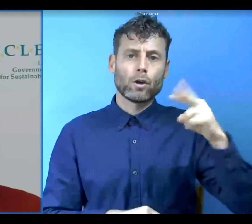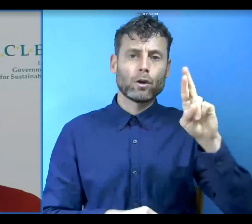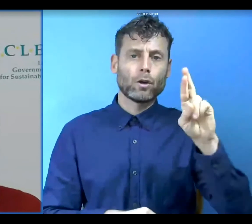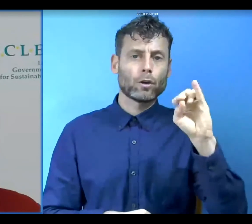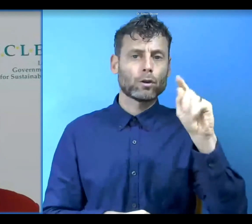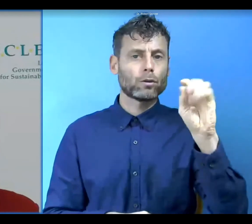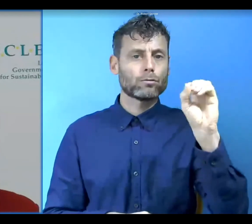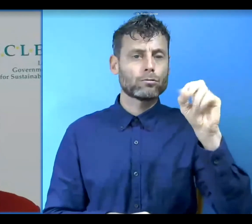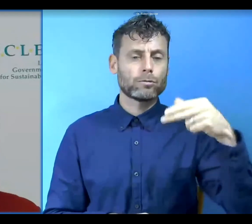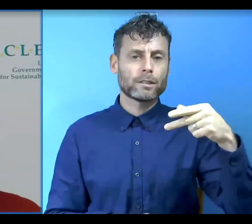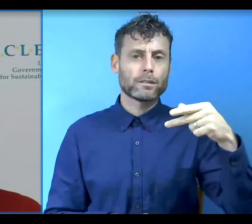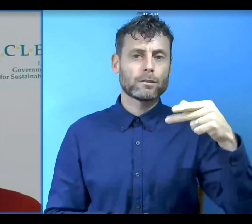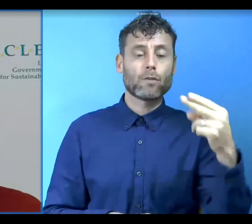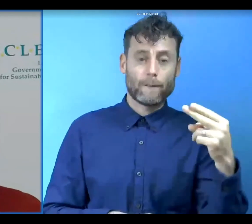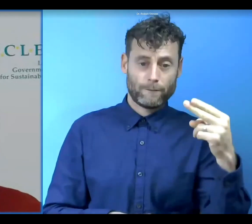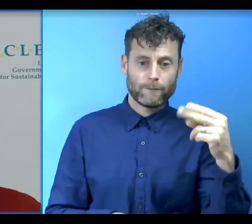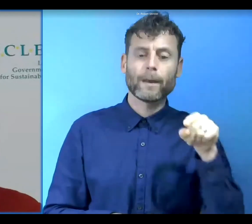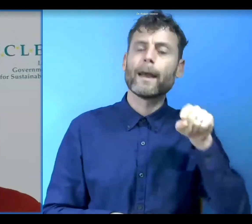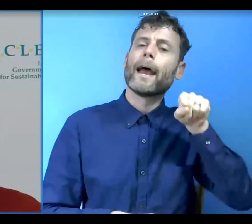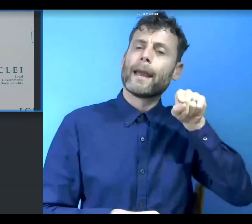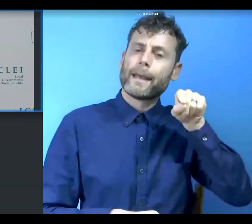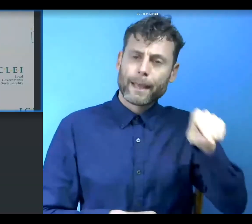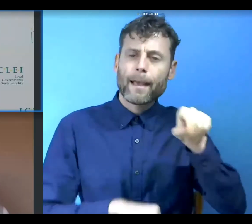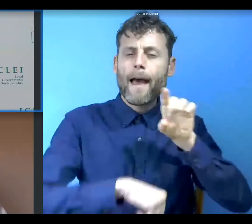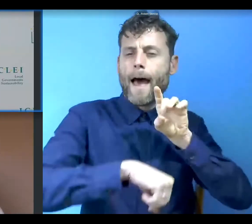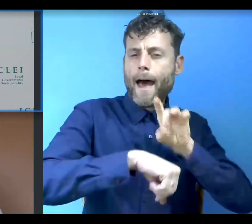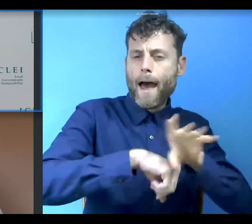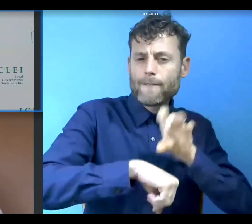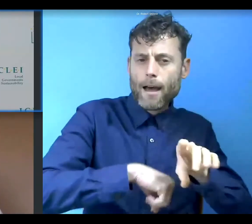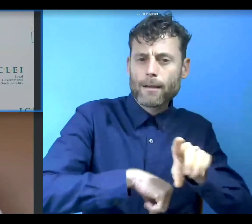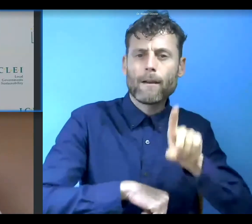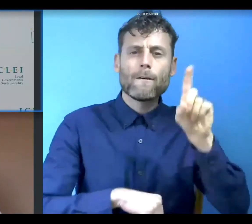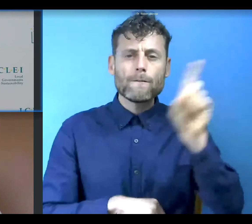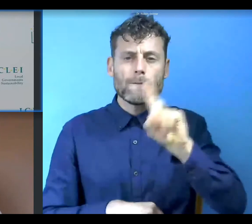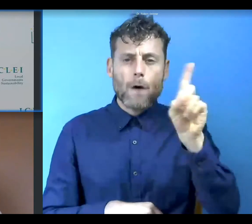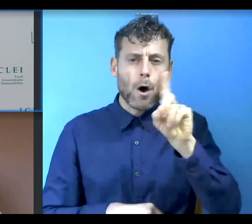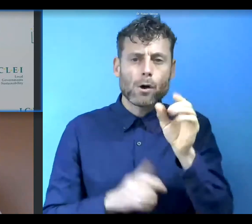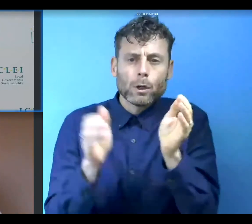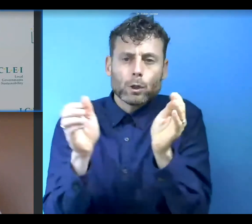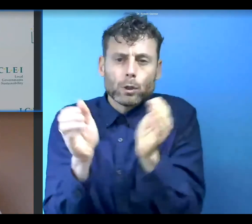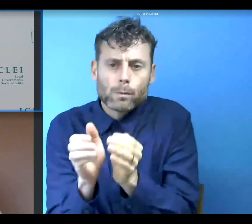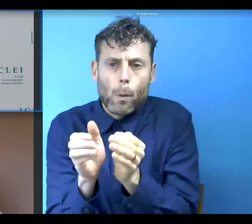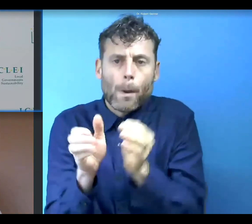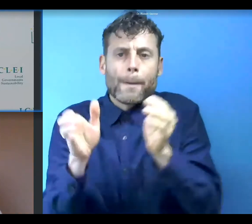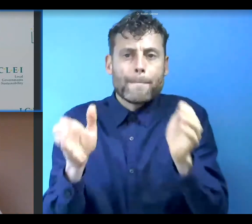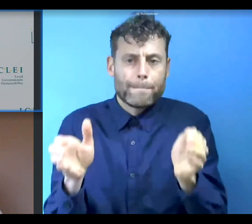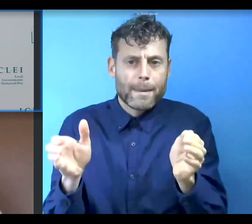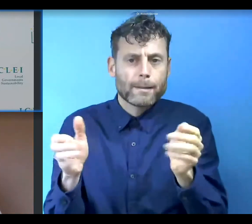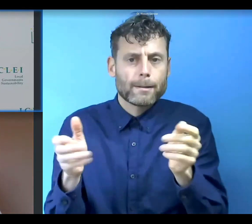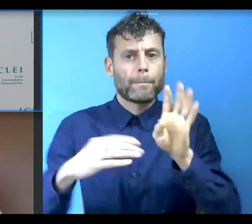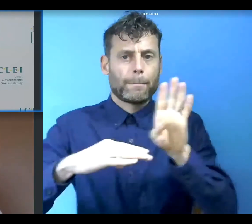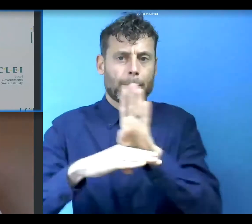Advisor at the Agency for Small and Medium-Sized Enterprises at the European Commission, and Giulia